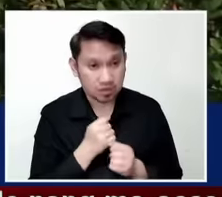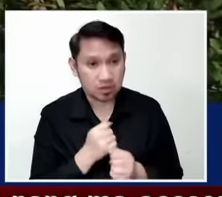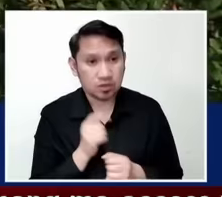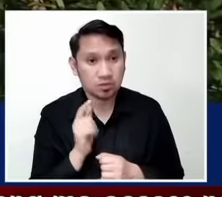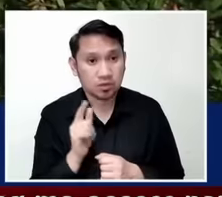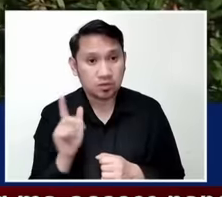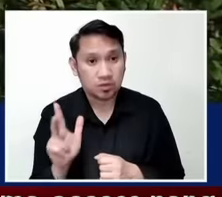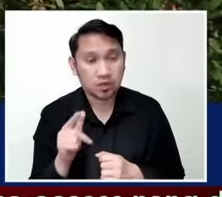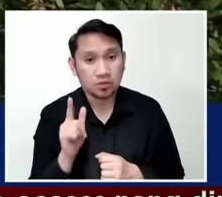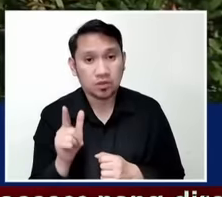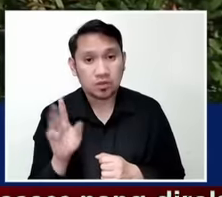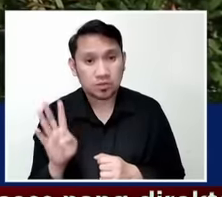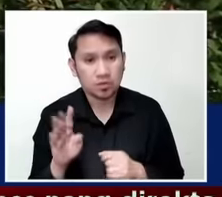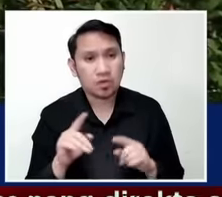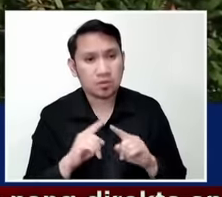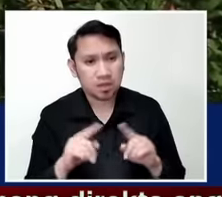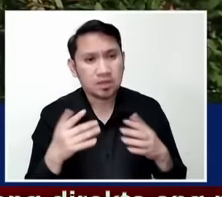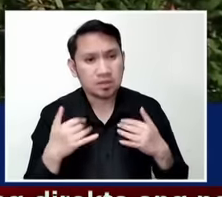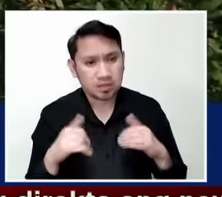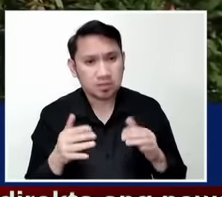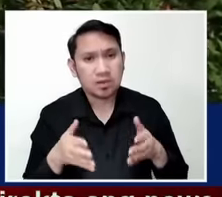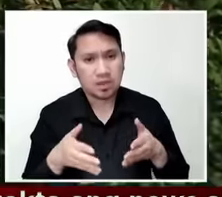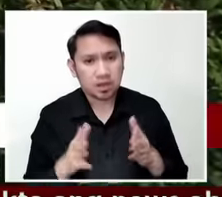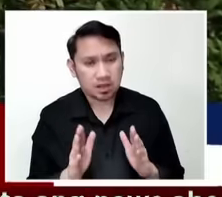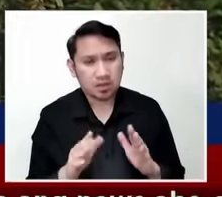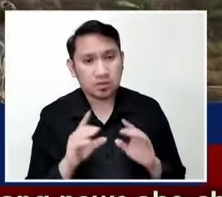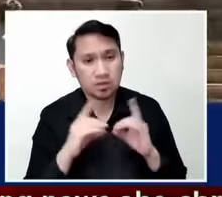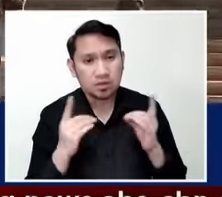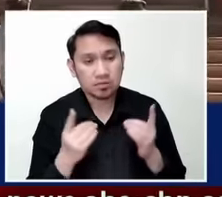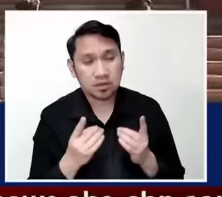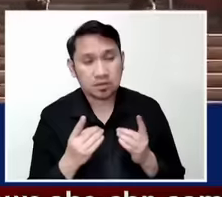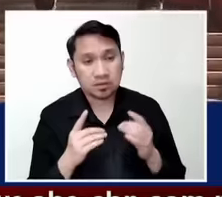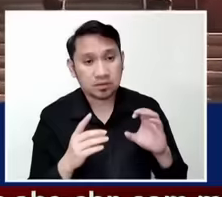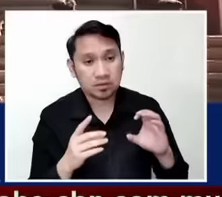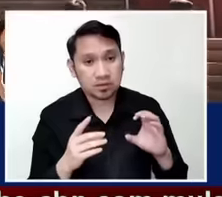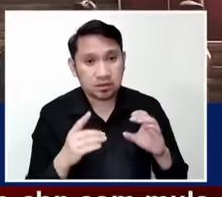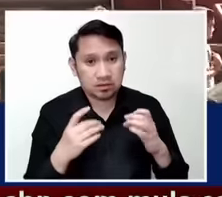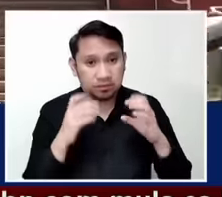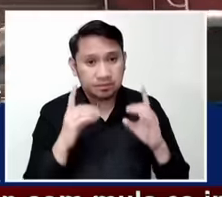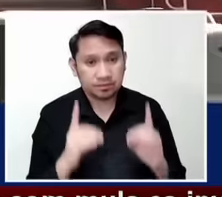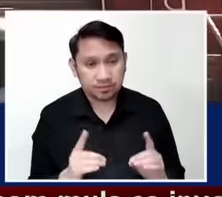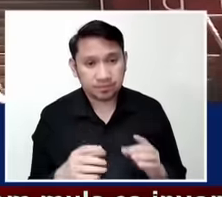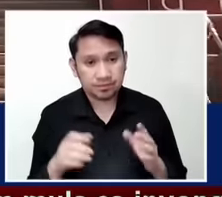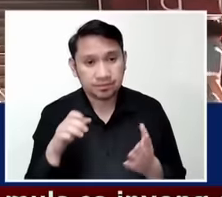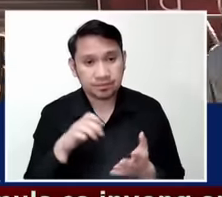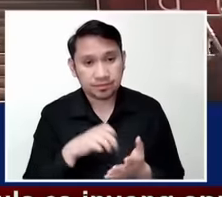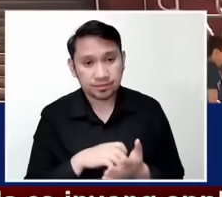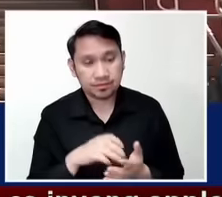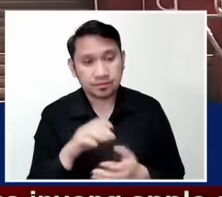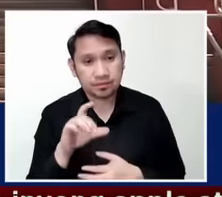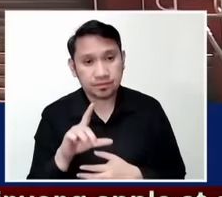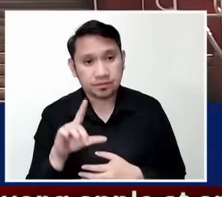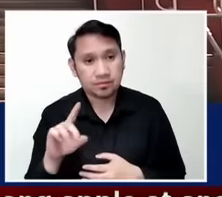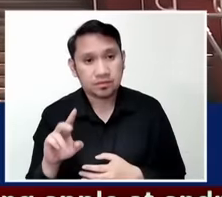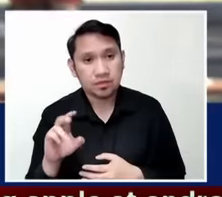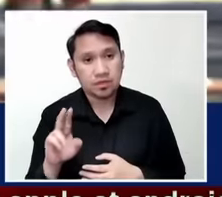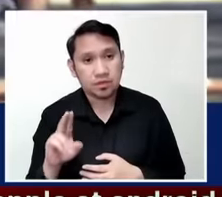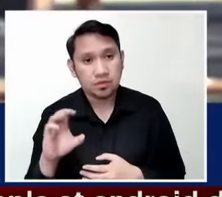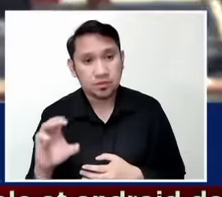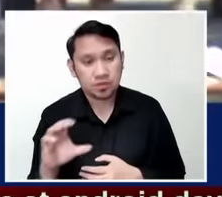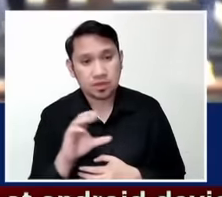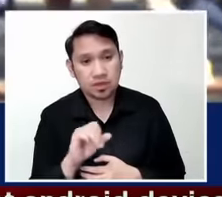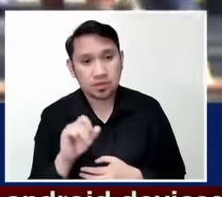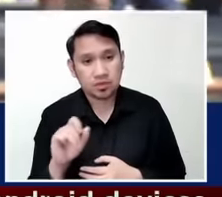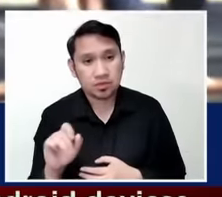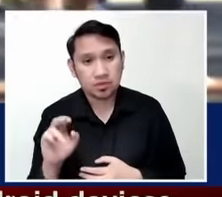2023-2024, pinayagan pa rin anya ng DepEd ang grade 12 students na naka-enroll sa SUCs at LUCs na tapusin ang